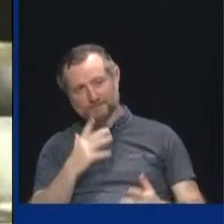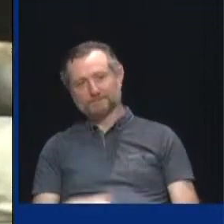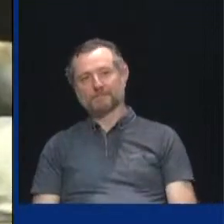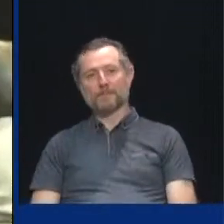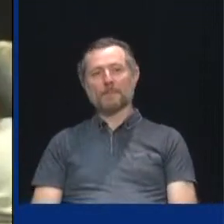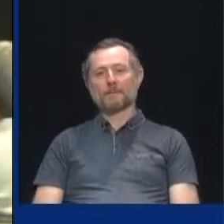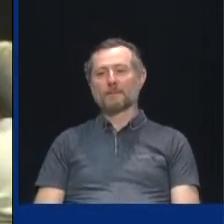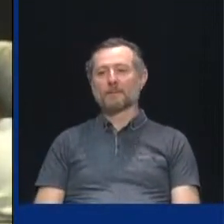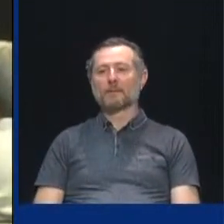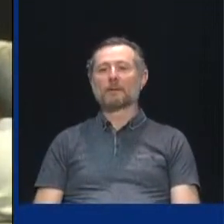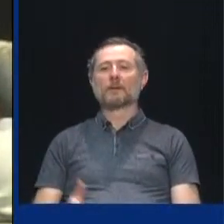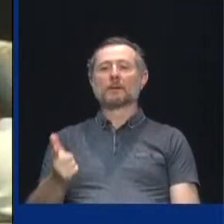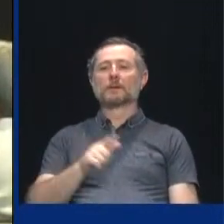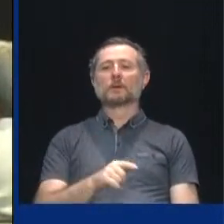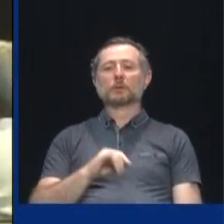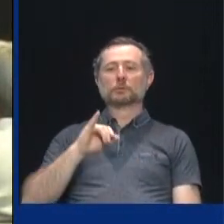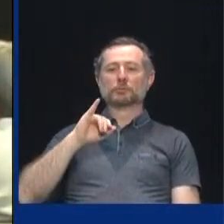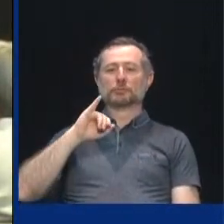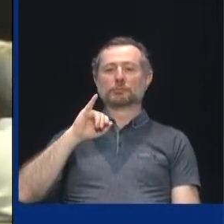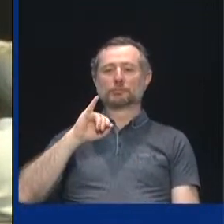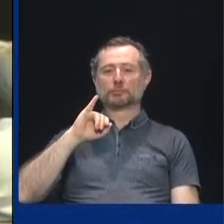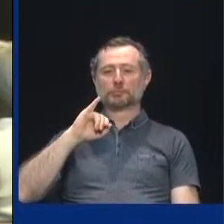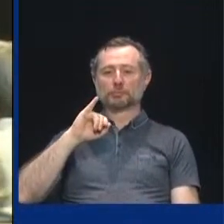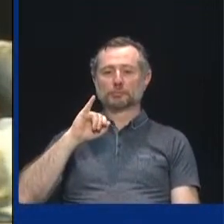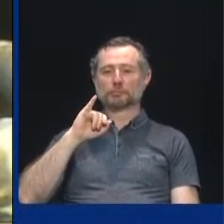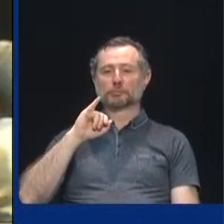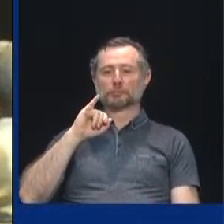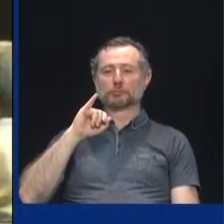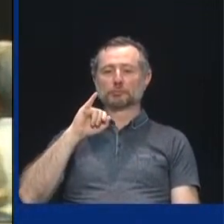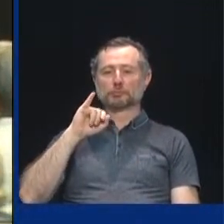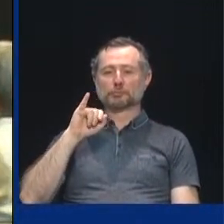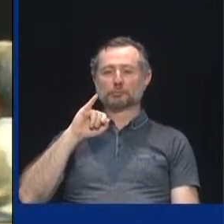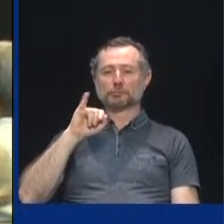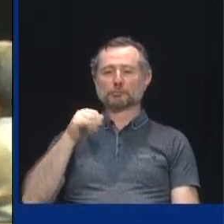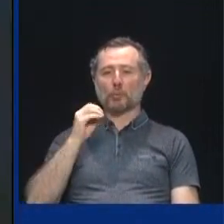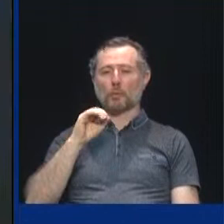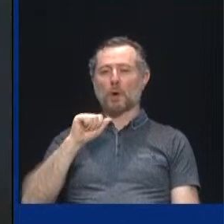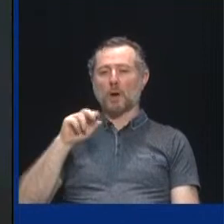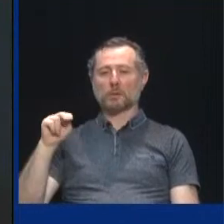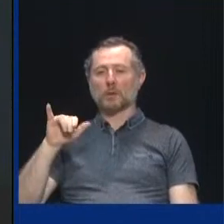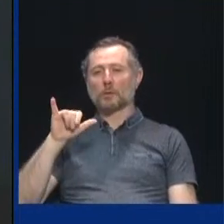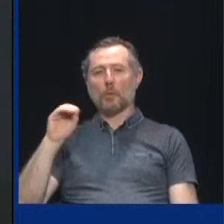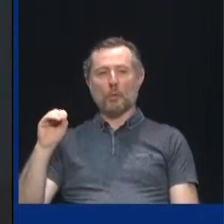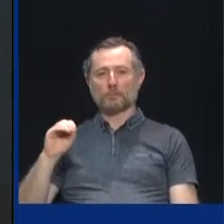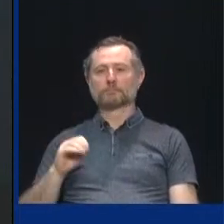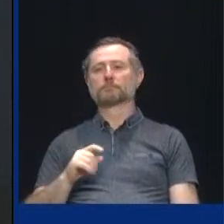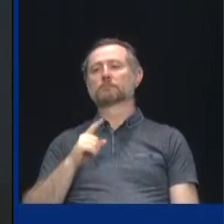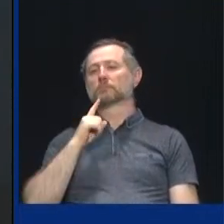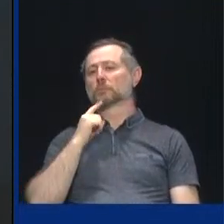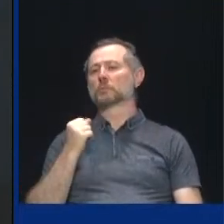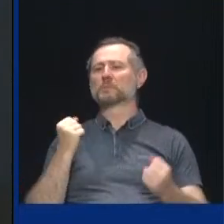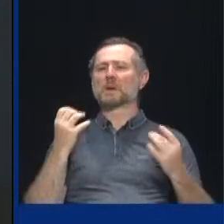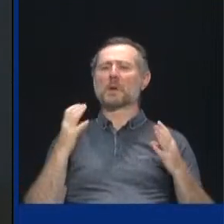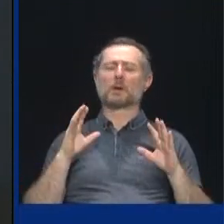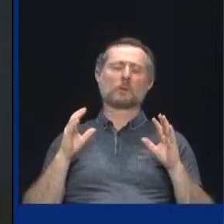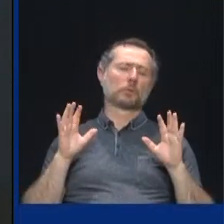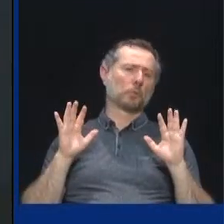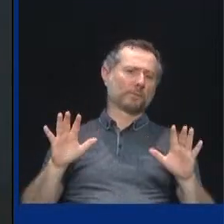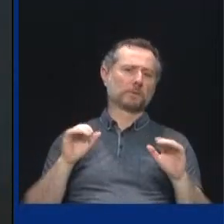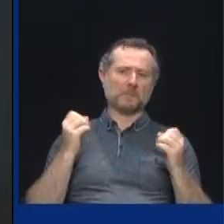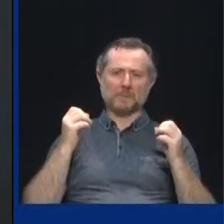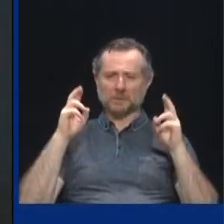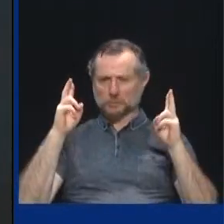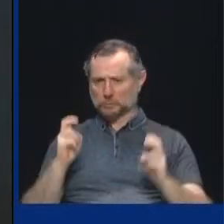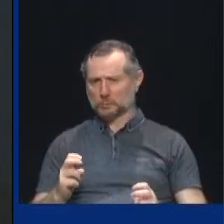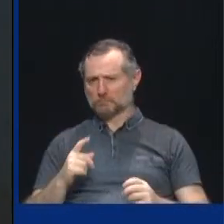Next, we'll hear from Joanne Yu, who does really incredible work on so many issues and has made so much progress.